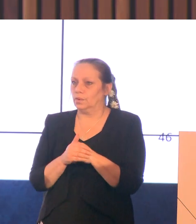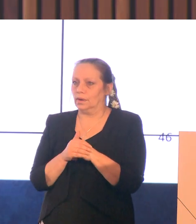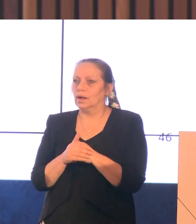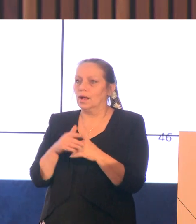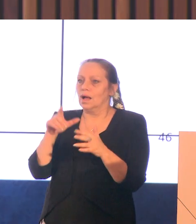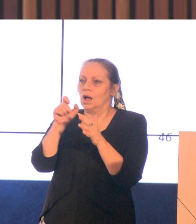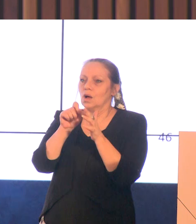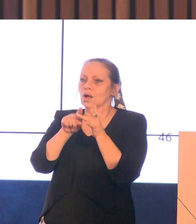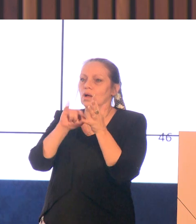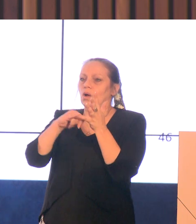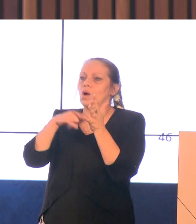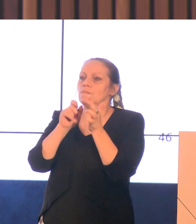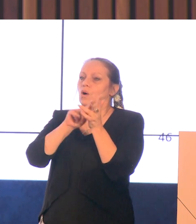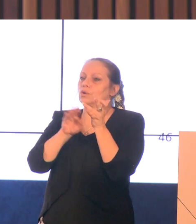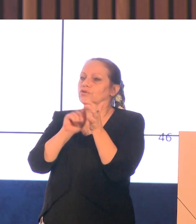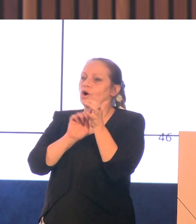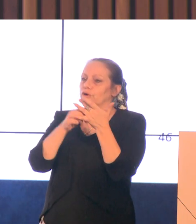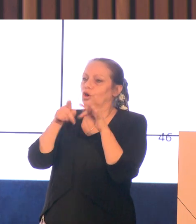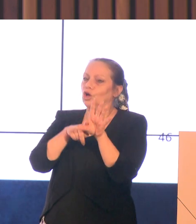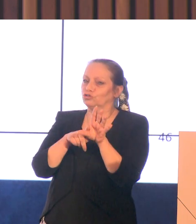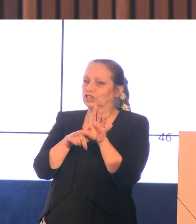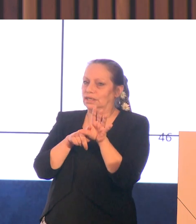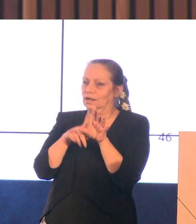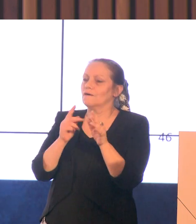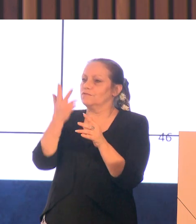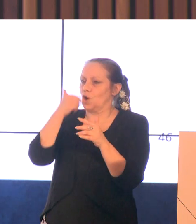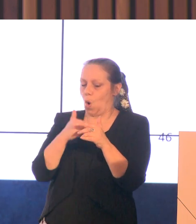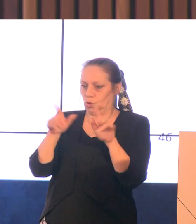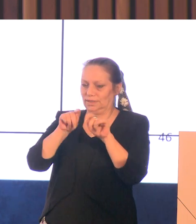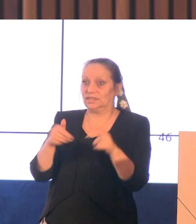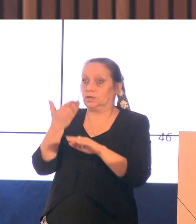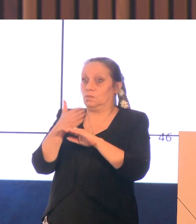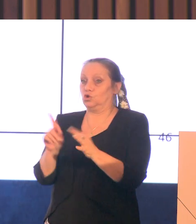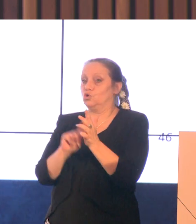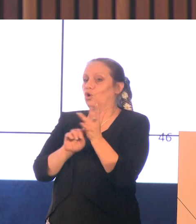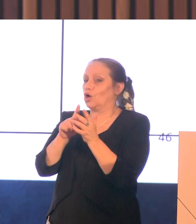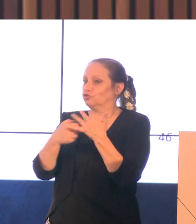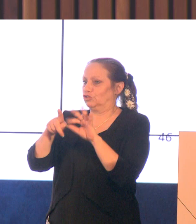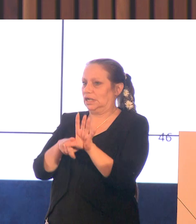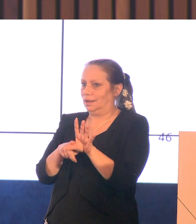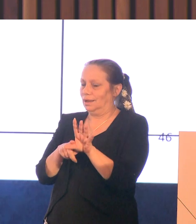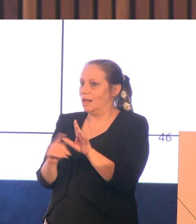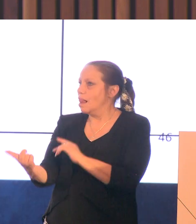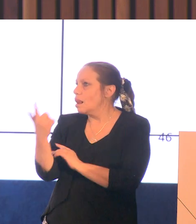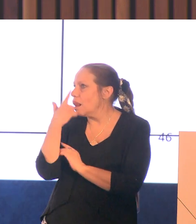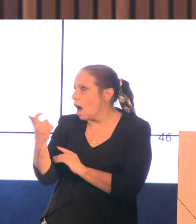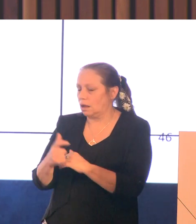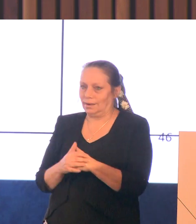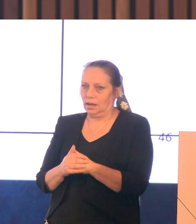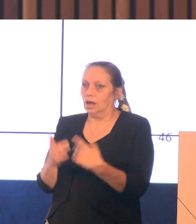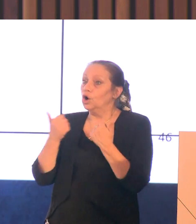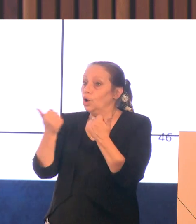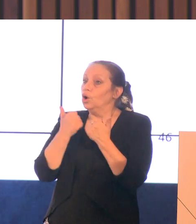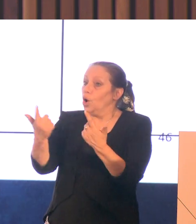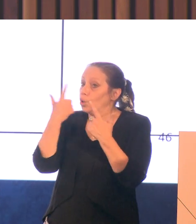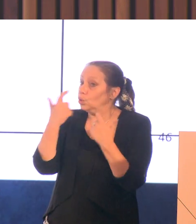lottery of the old system has been replaced with a new lottery, the lottery of luck. The good